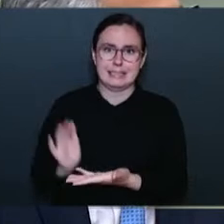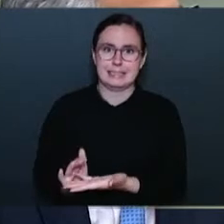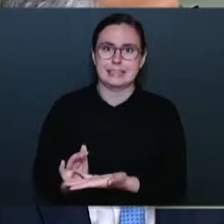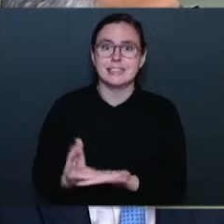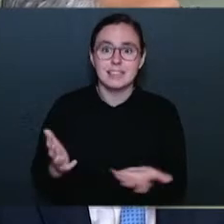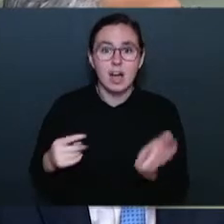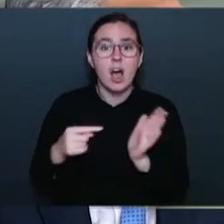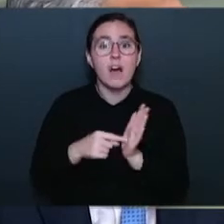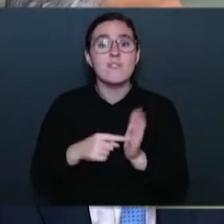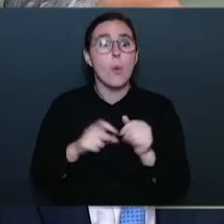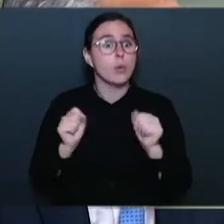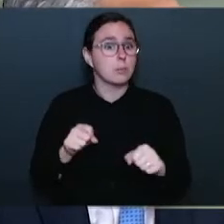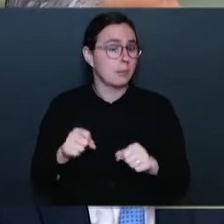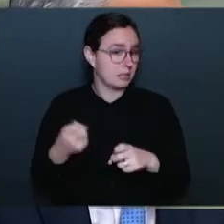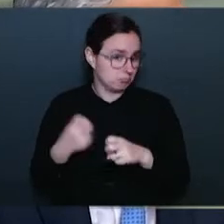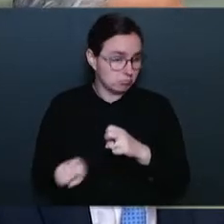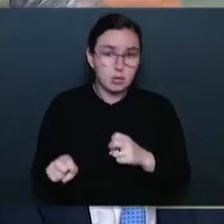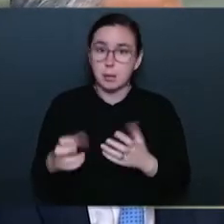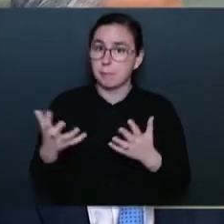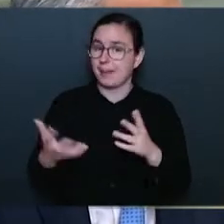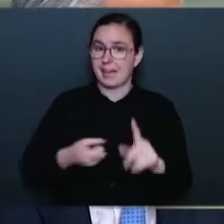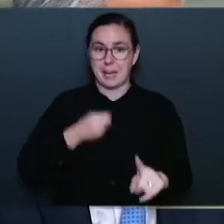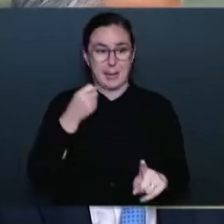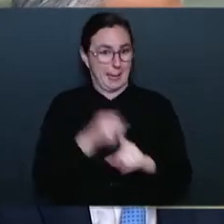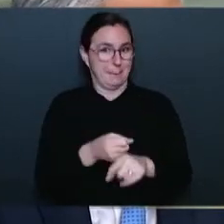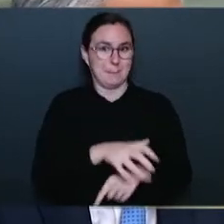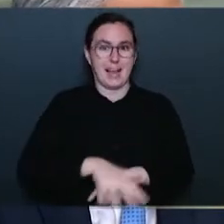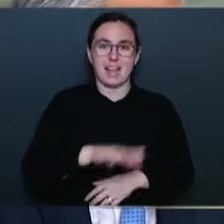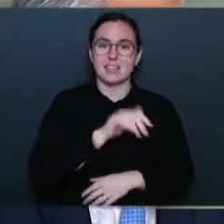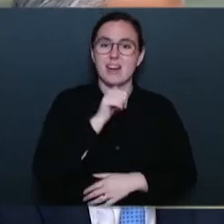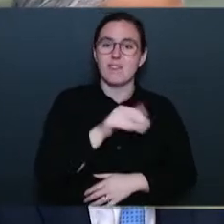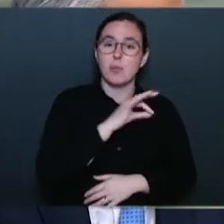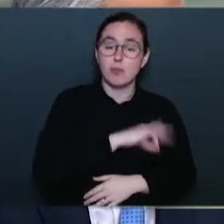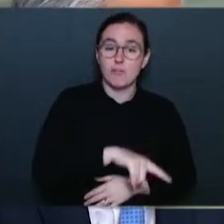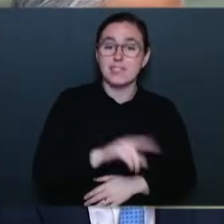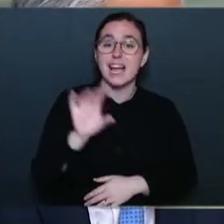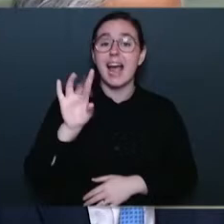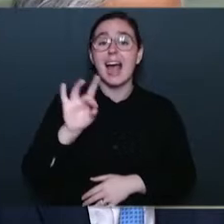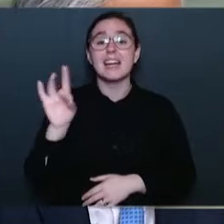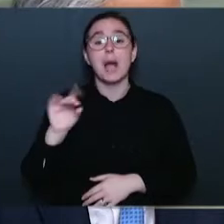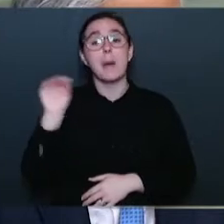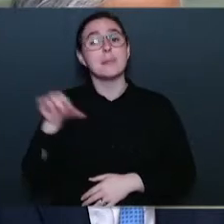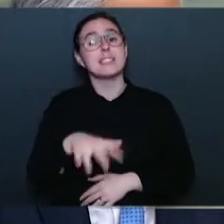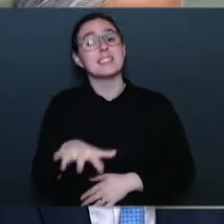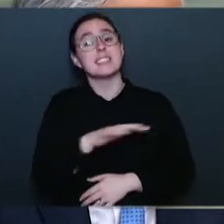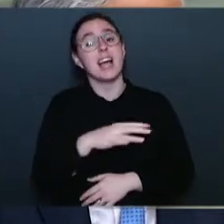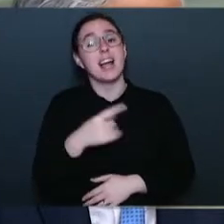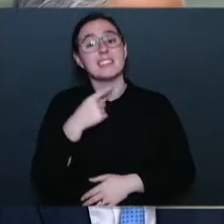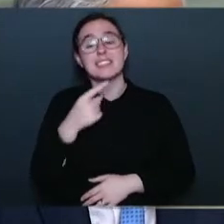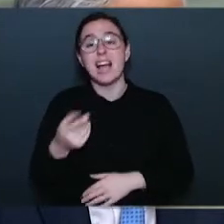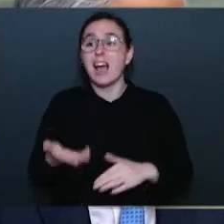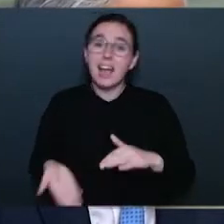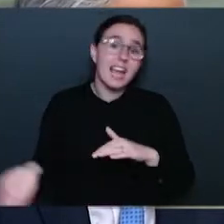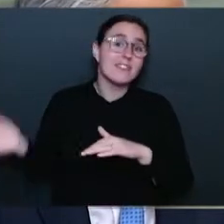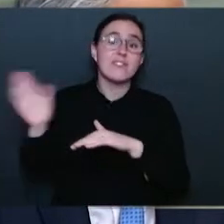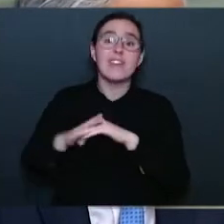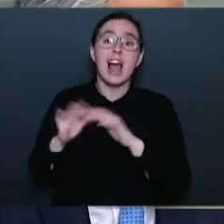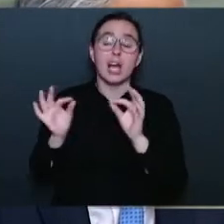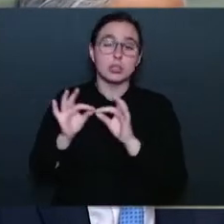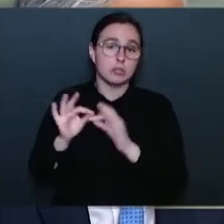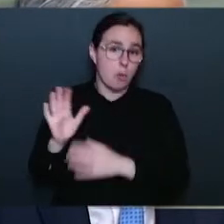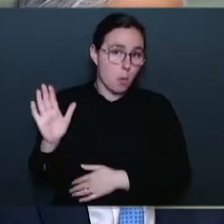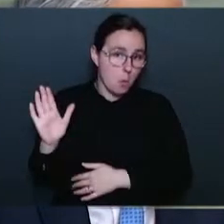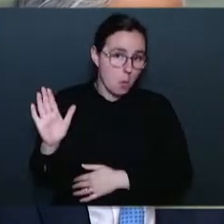sector with 88 citing inflation as a massive concern forcing downsizing and layoffs while funding Agreements are not